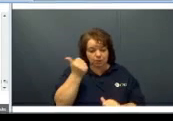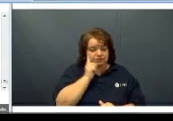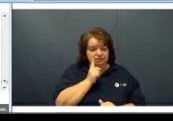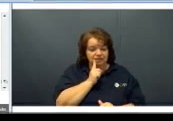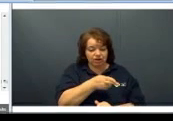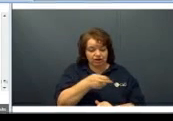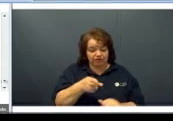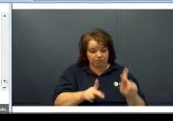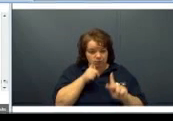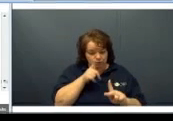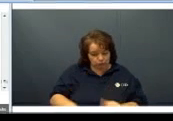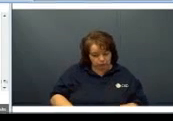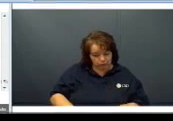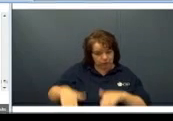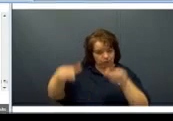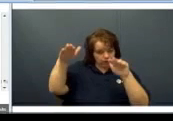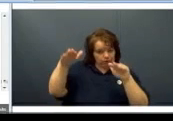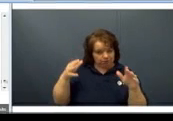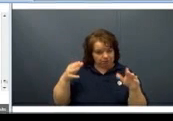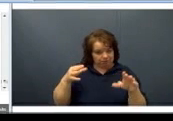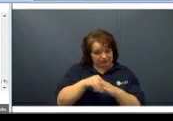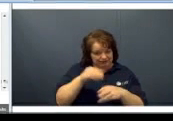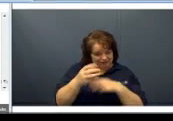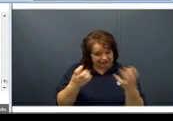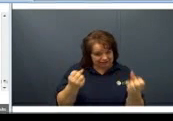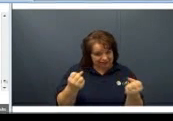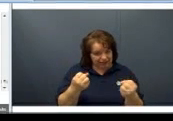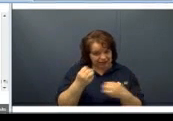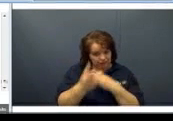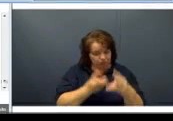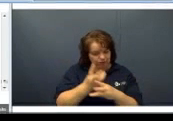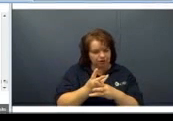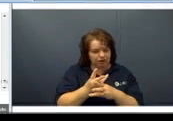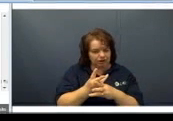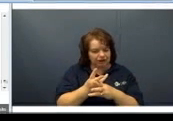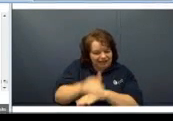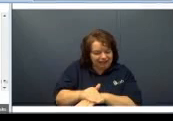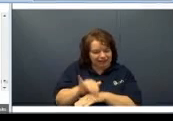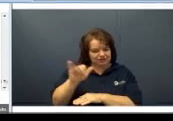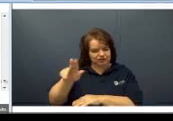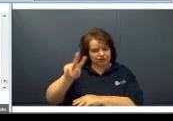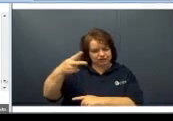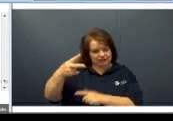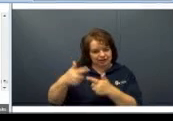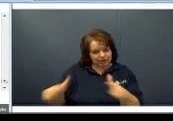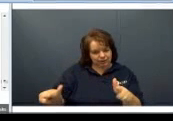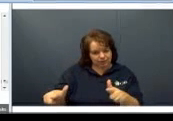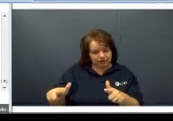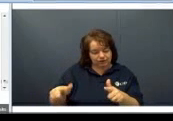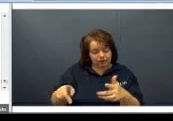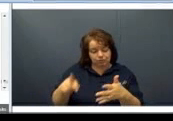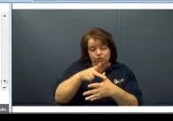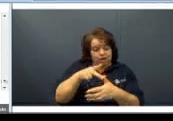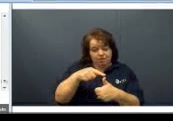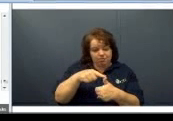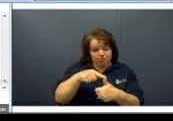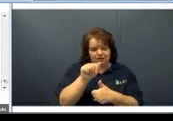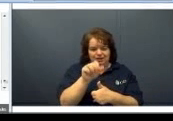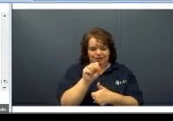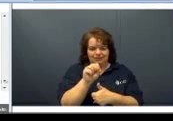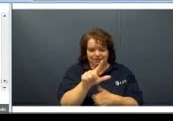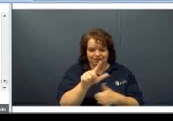Now, for most deaf and hard of hearing people who have been raised or who have grown up signing, English is their second language.